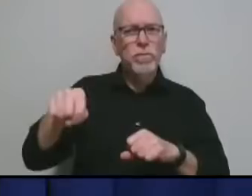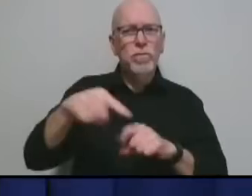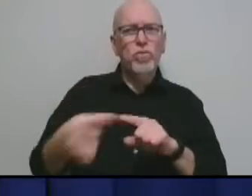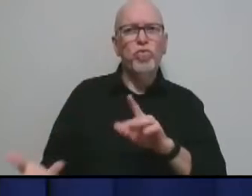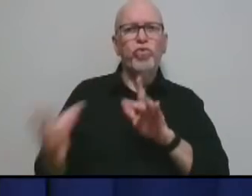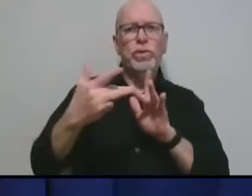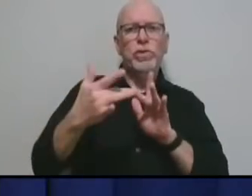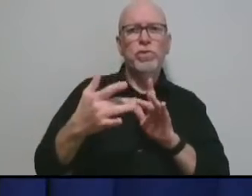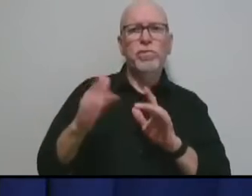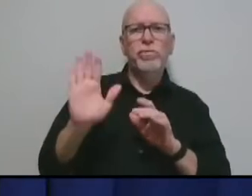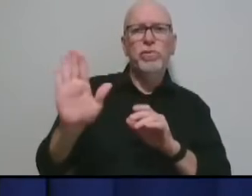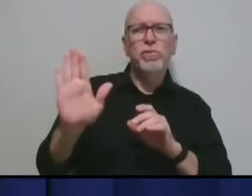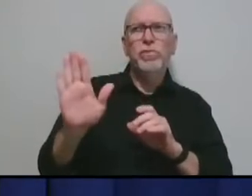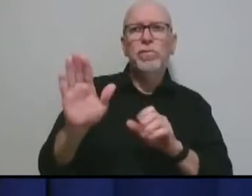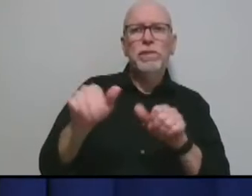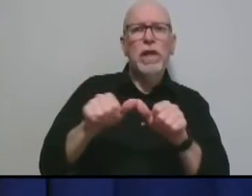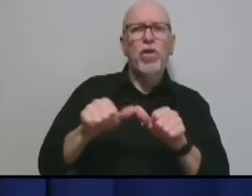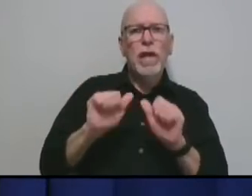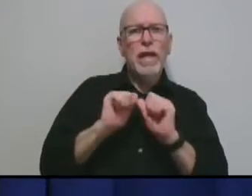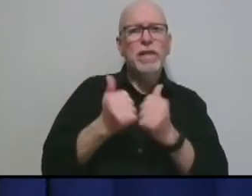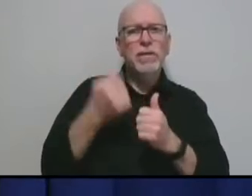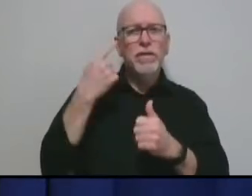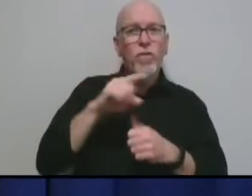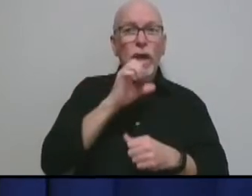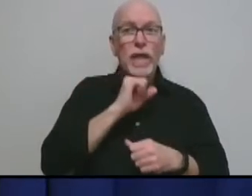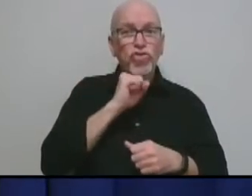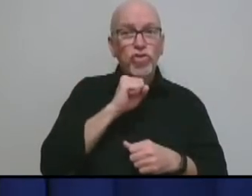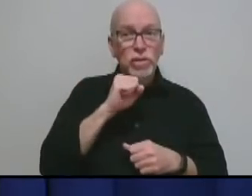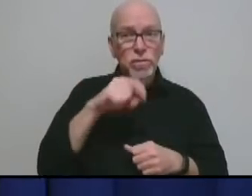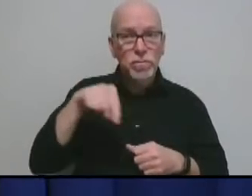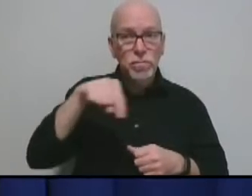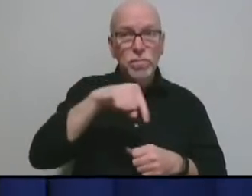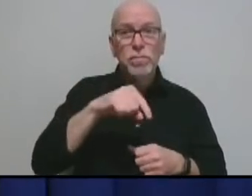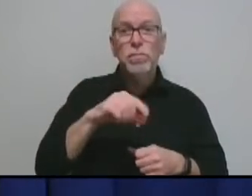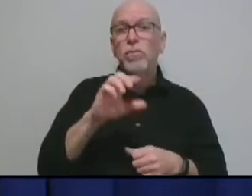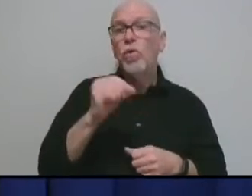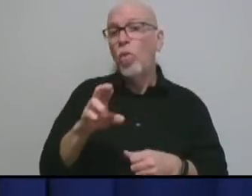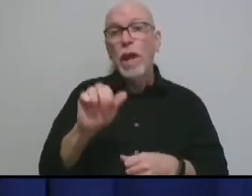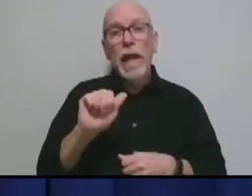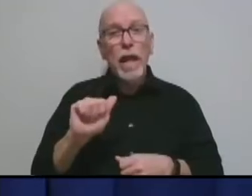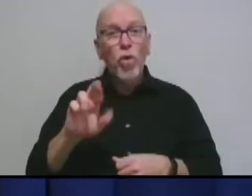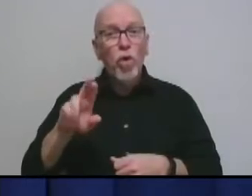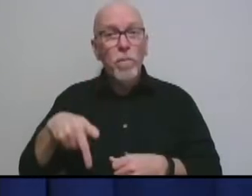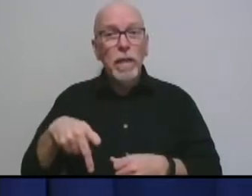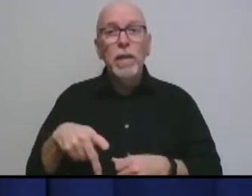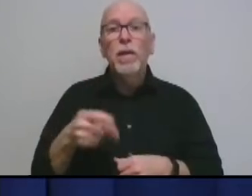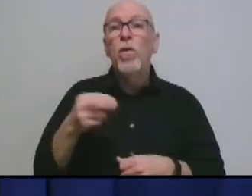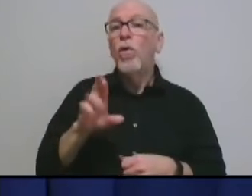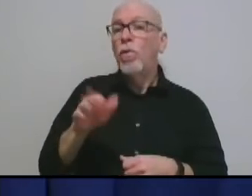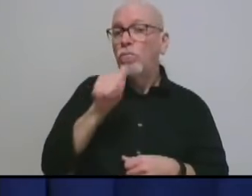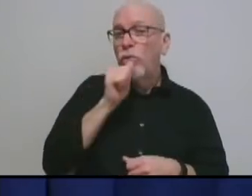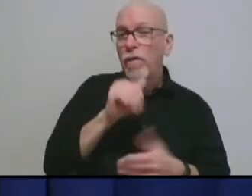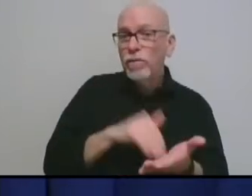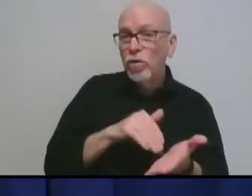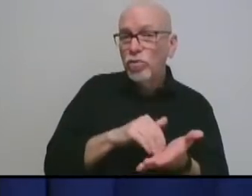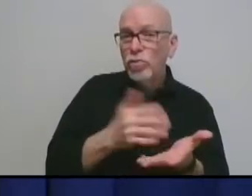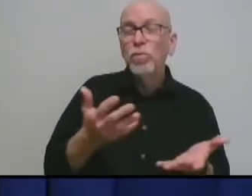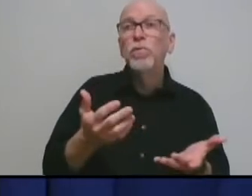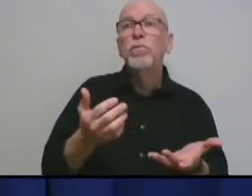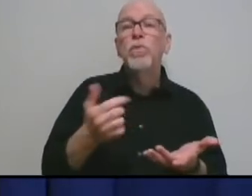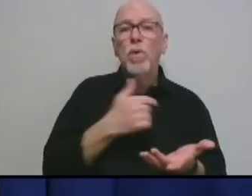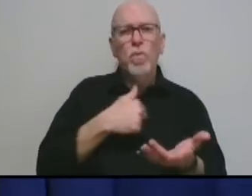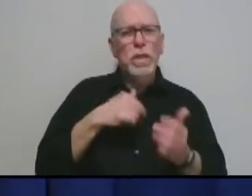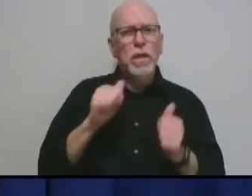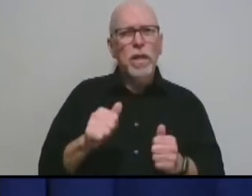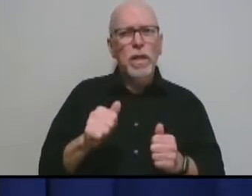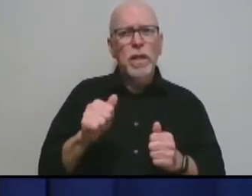to their area agencies on aging or to AARP and to their private practitioner. We can actually get them put